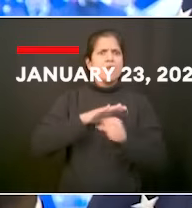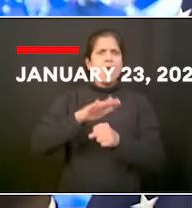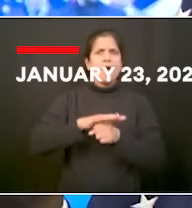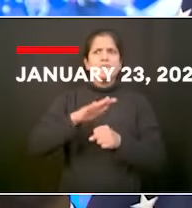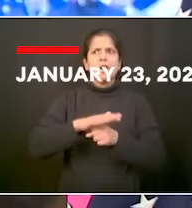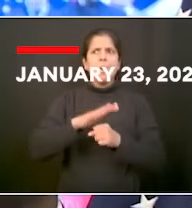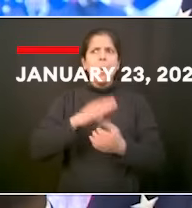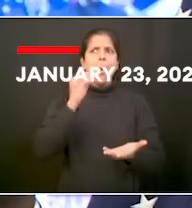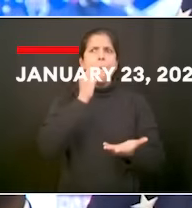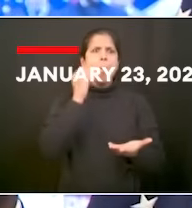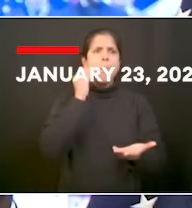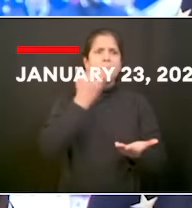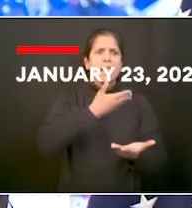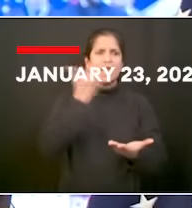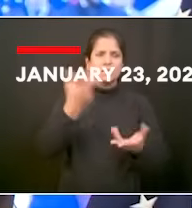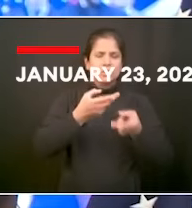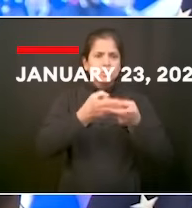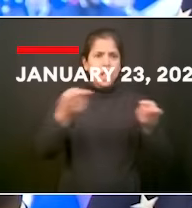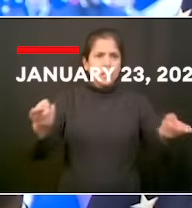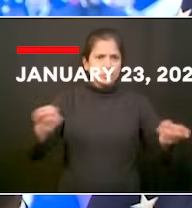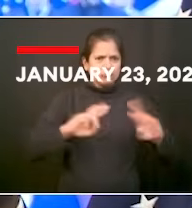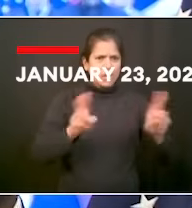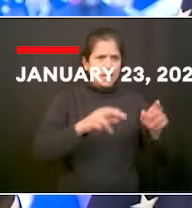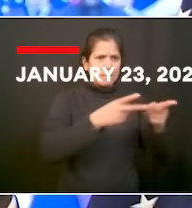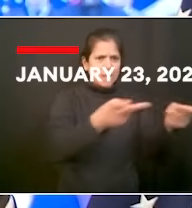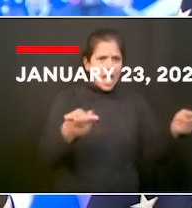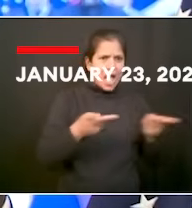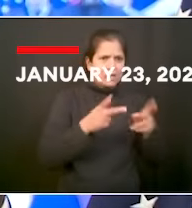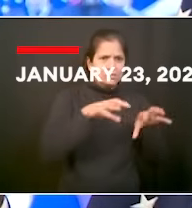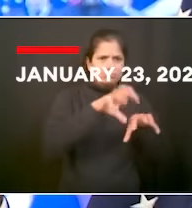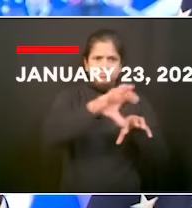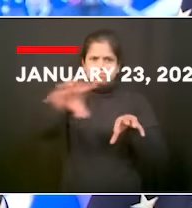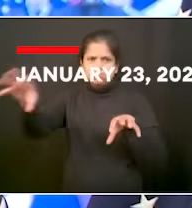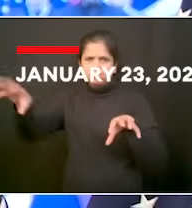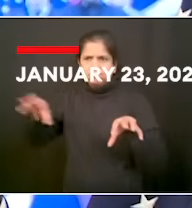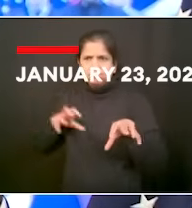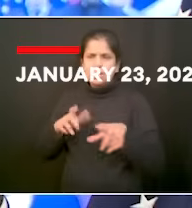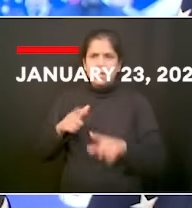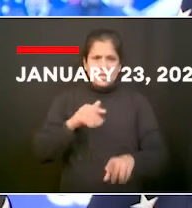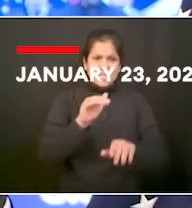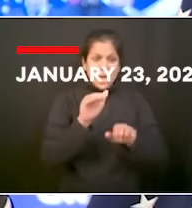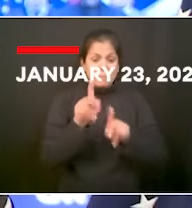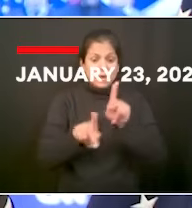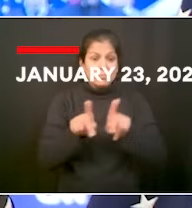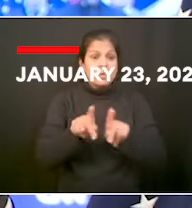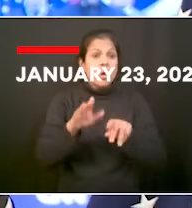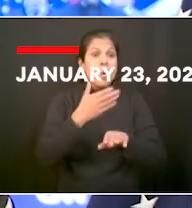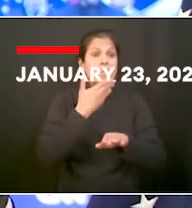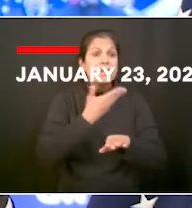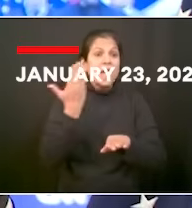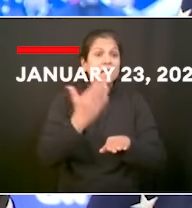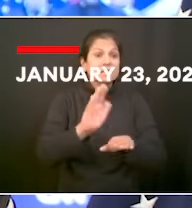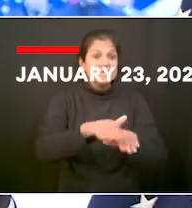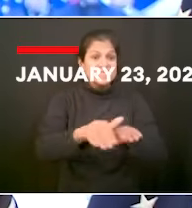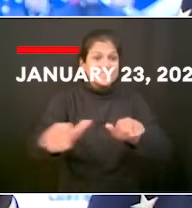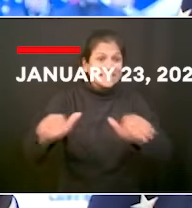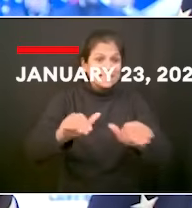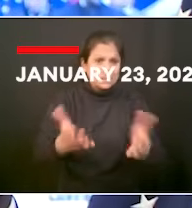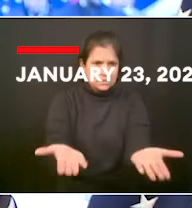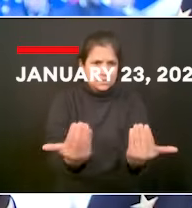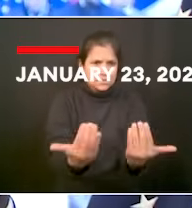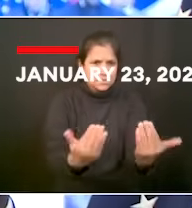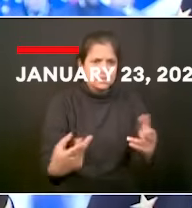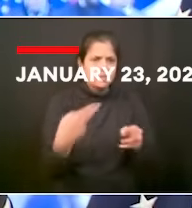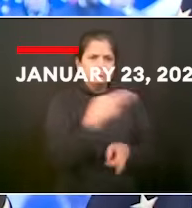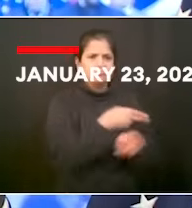and I want to say thank you to the city workers at our Department of Homeless Services who have been doing the work of actively canvassing